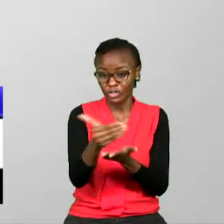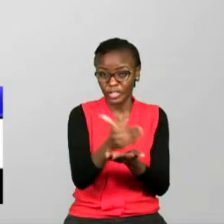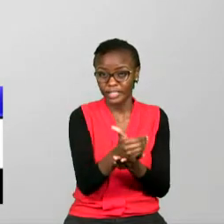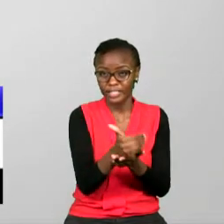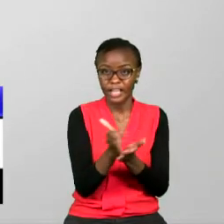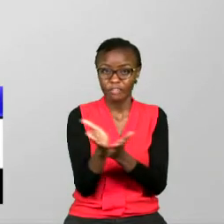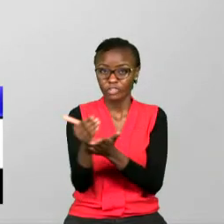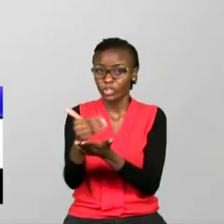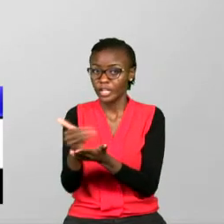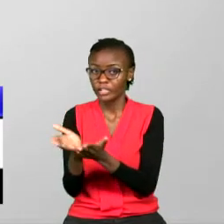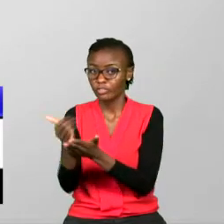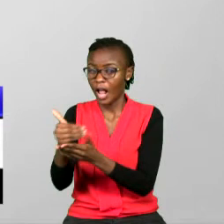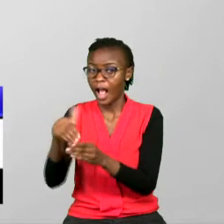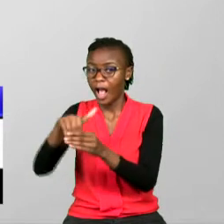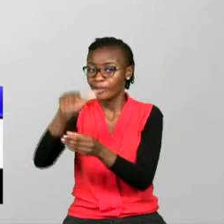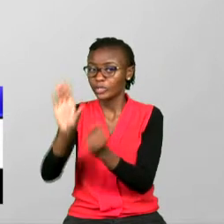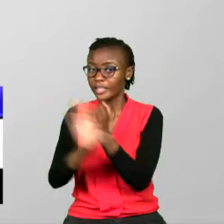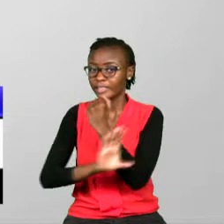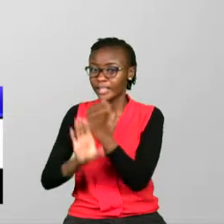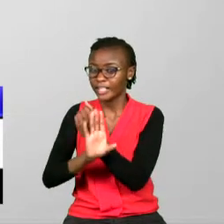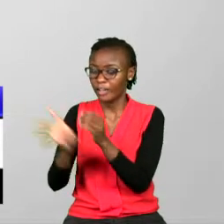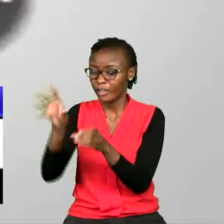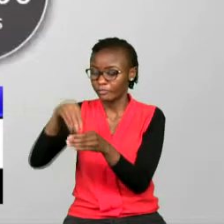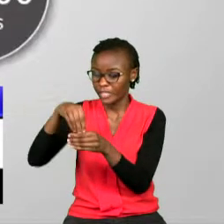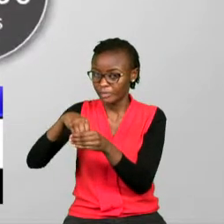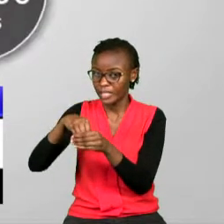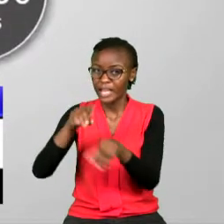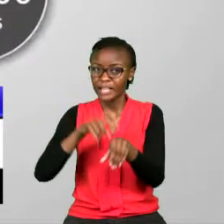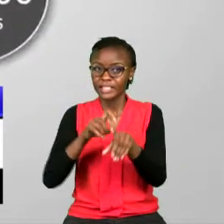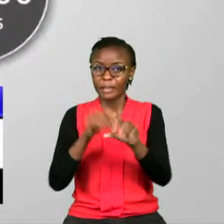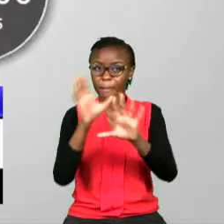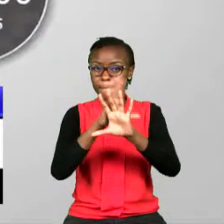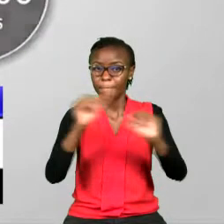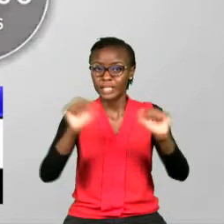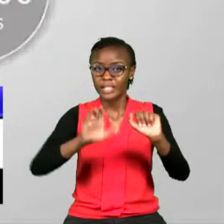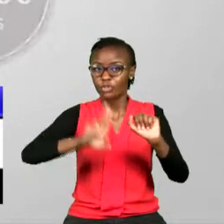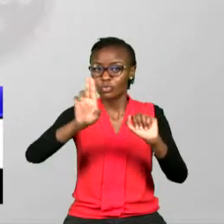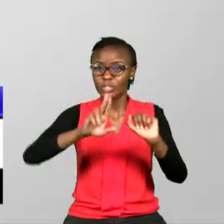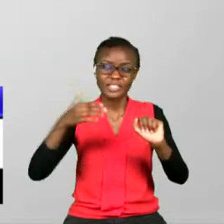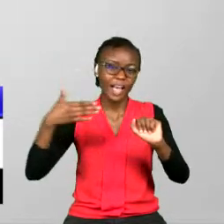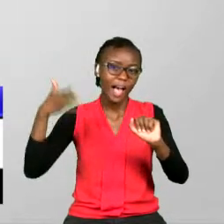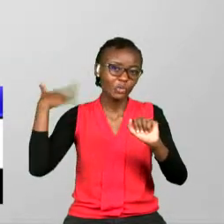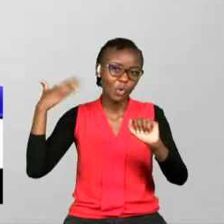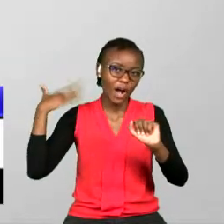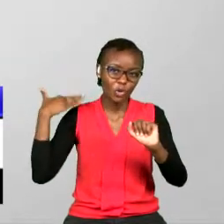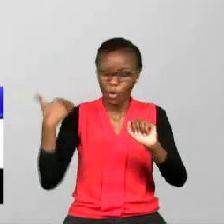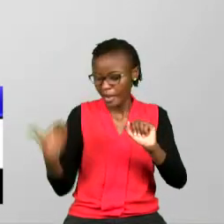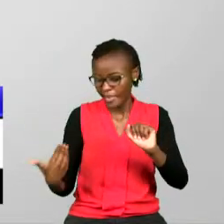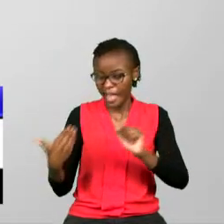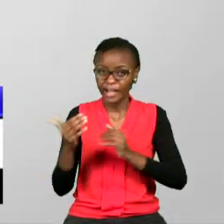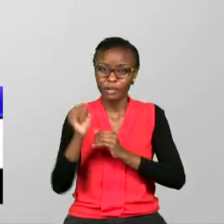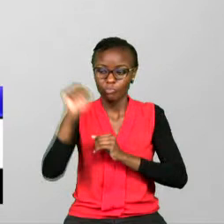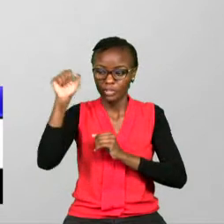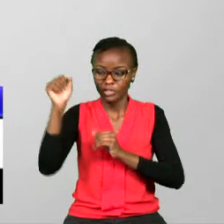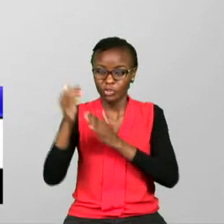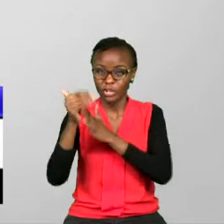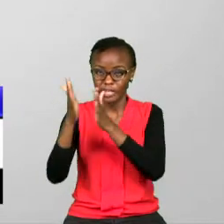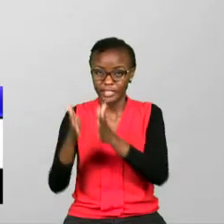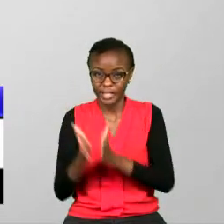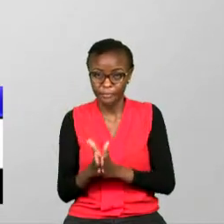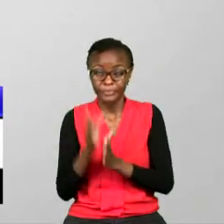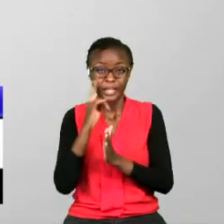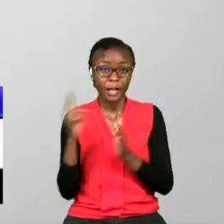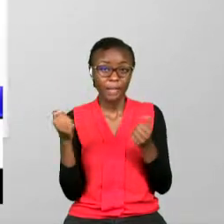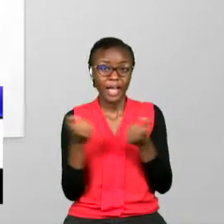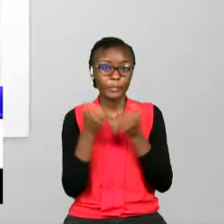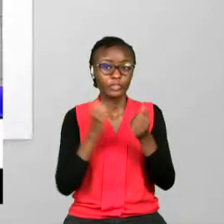its offshore wealth while President Uhuru Kenyatta was a rising political star. The daring global investigative piece was done by